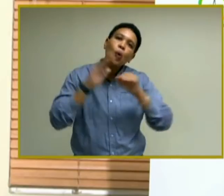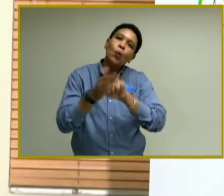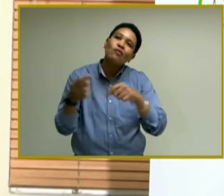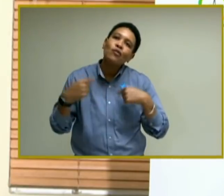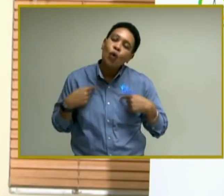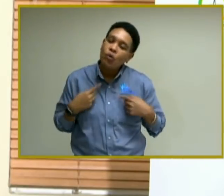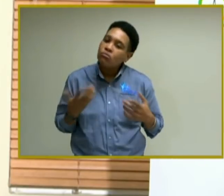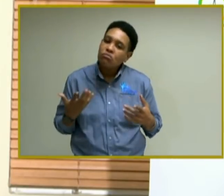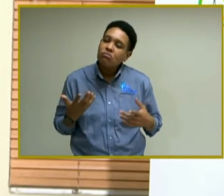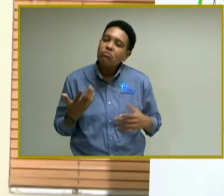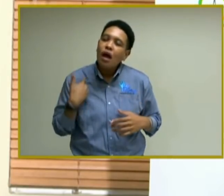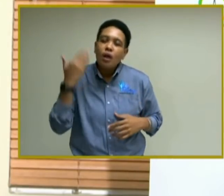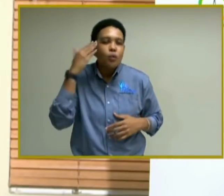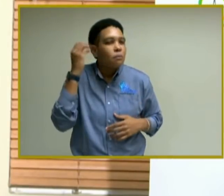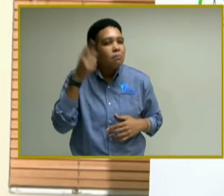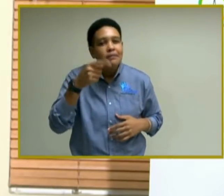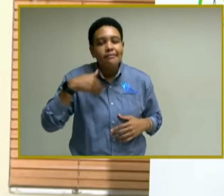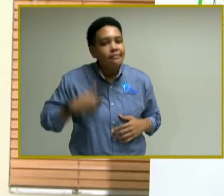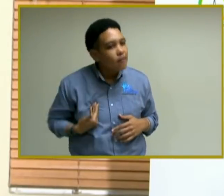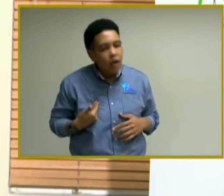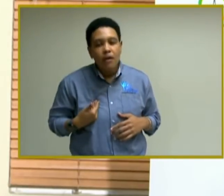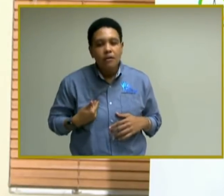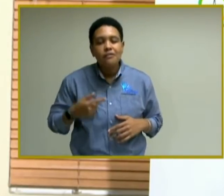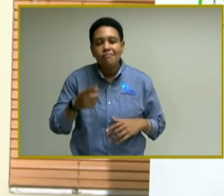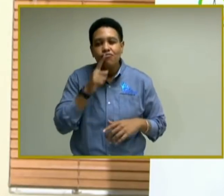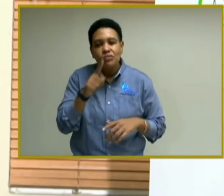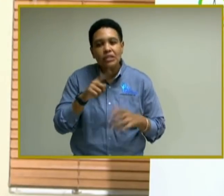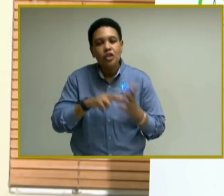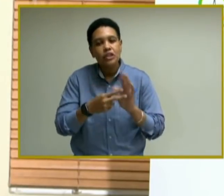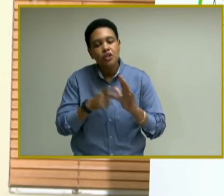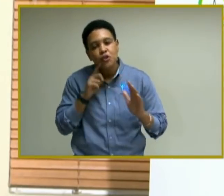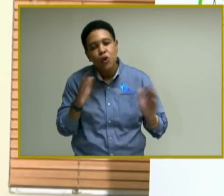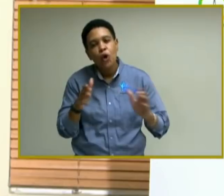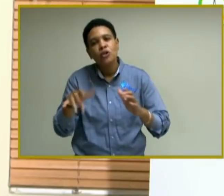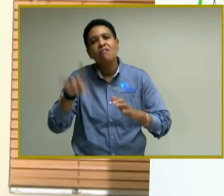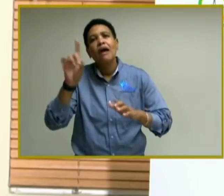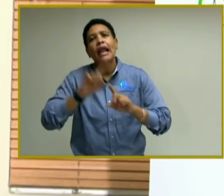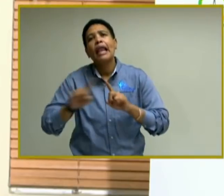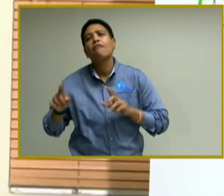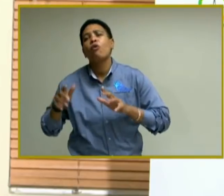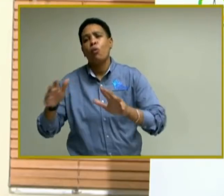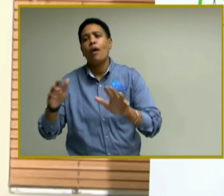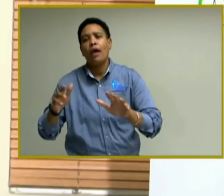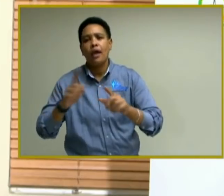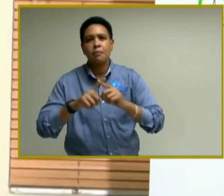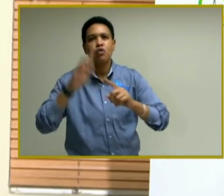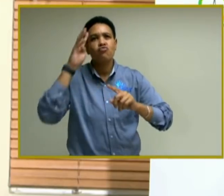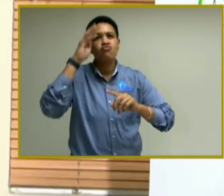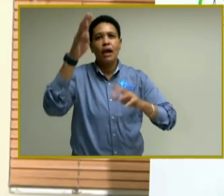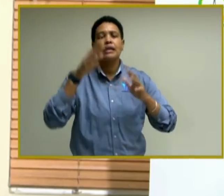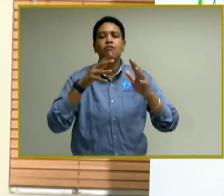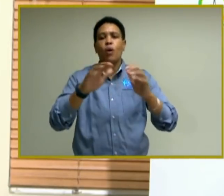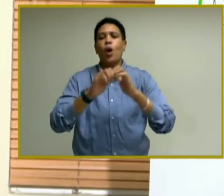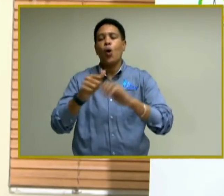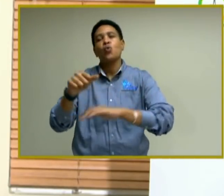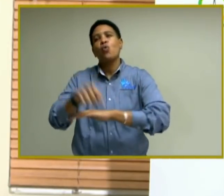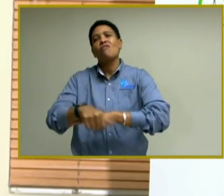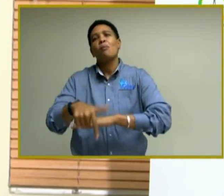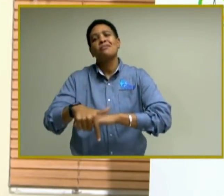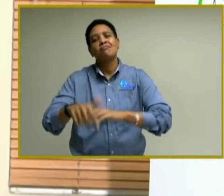encourage and to say, let us work together to find alternative and creative ways to overcome